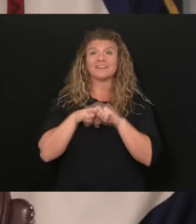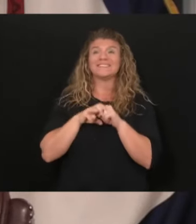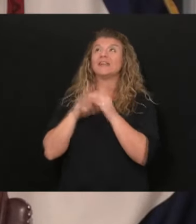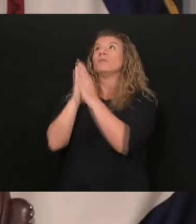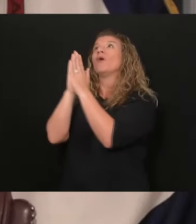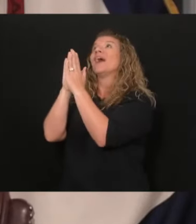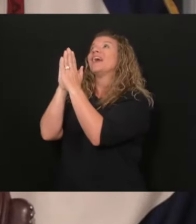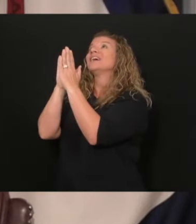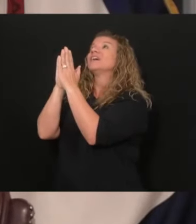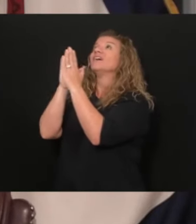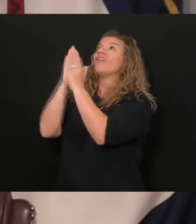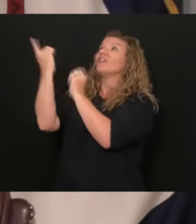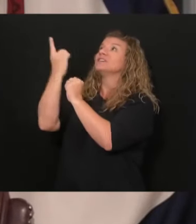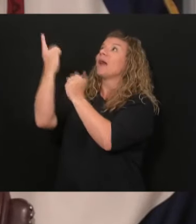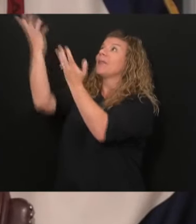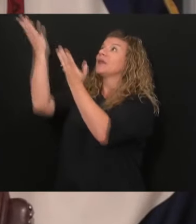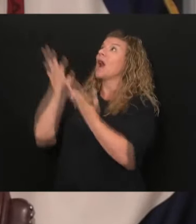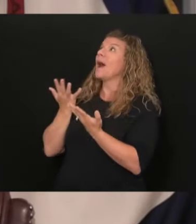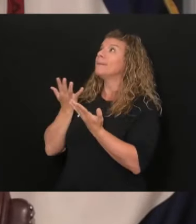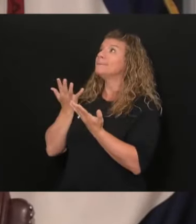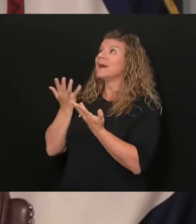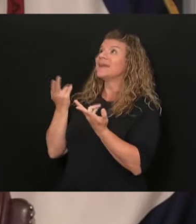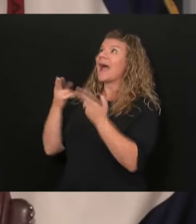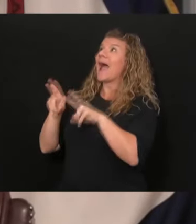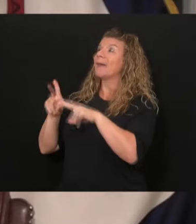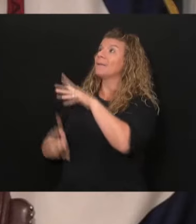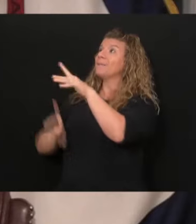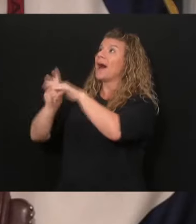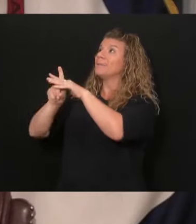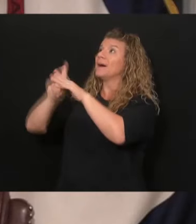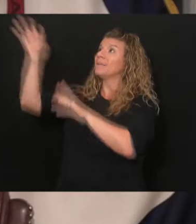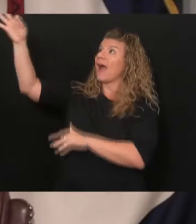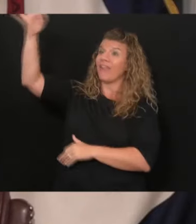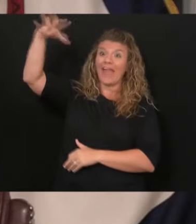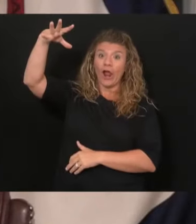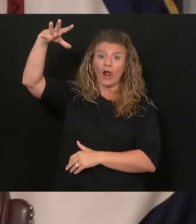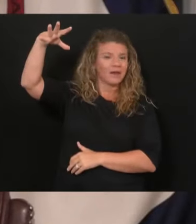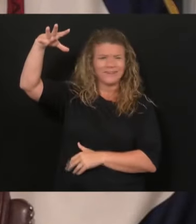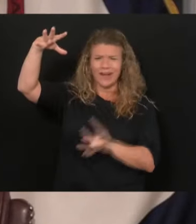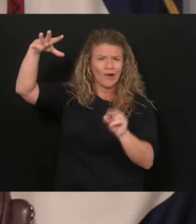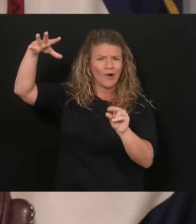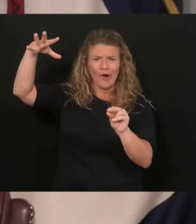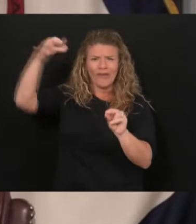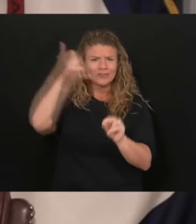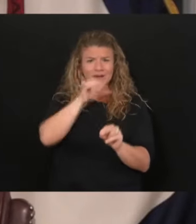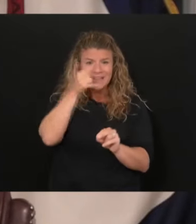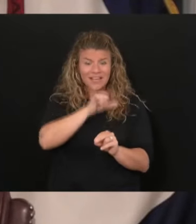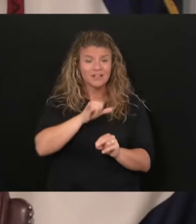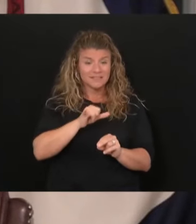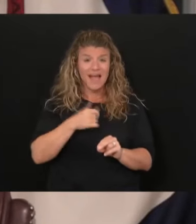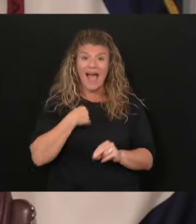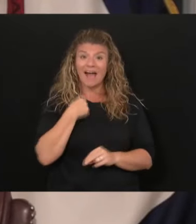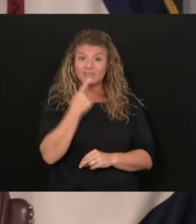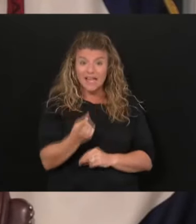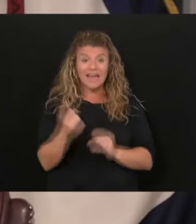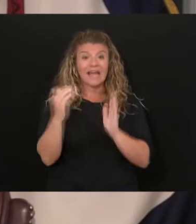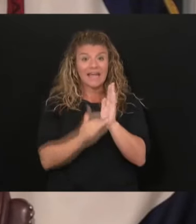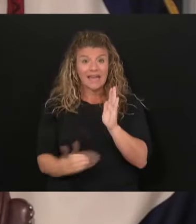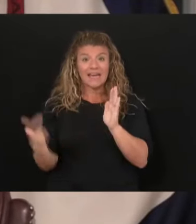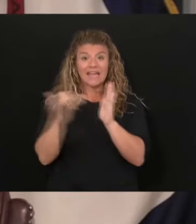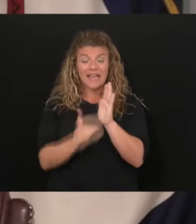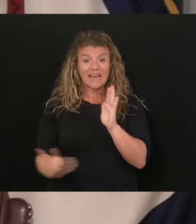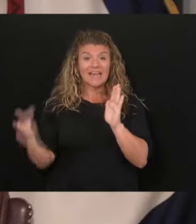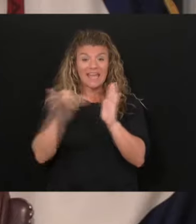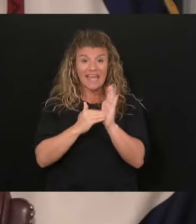Rainbow Bright to come along and make sure this is okay, that's ridiculous. But I have said over and over and over